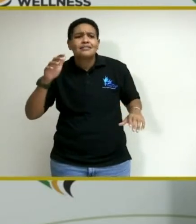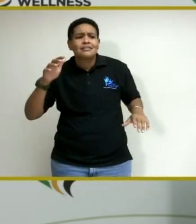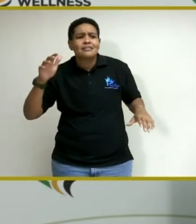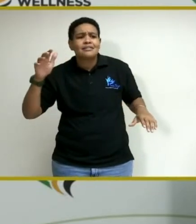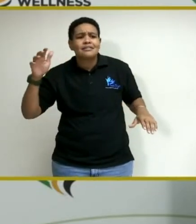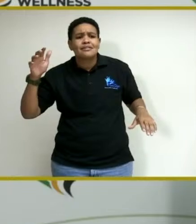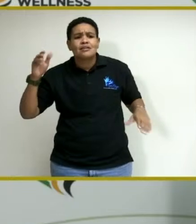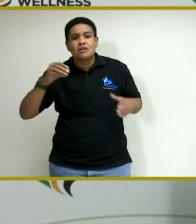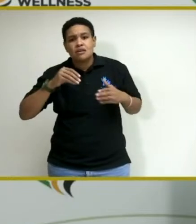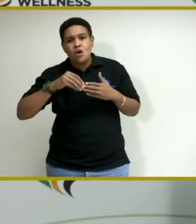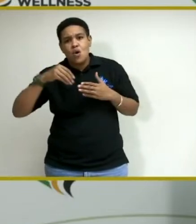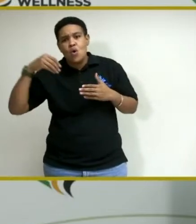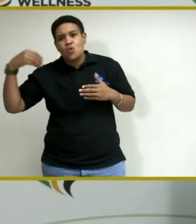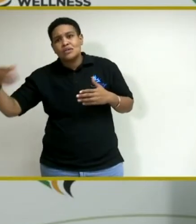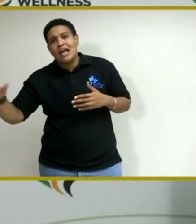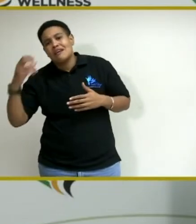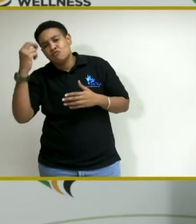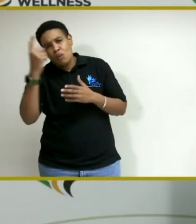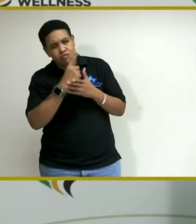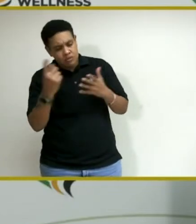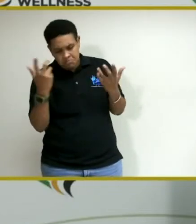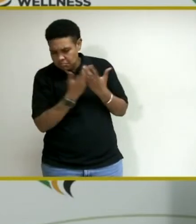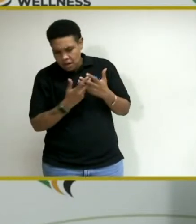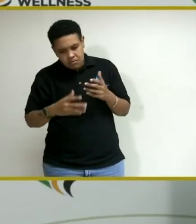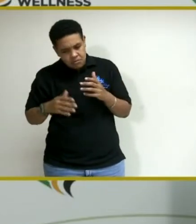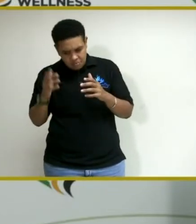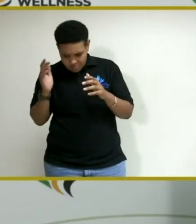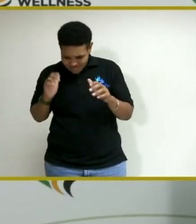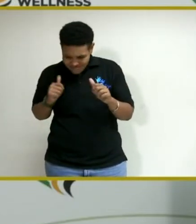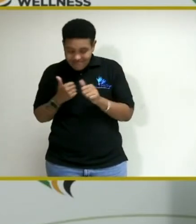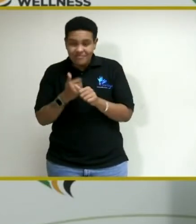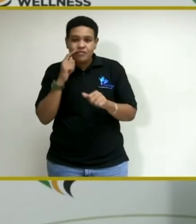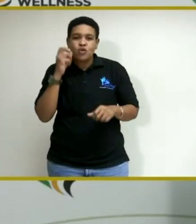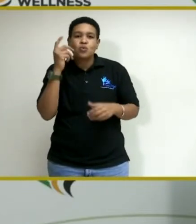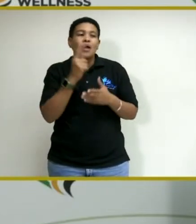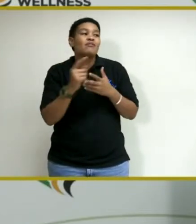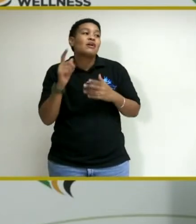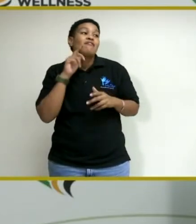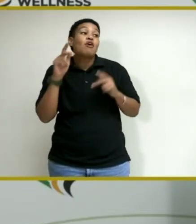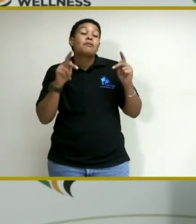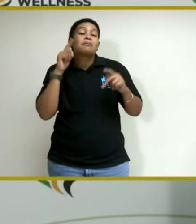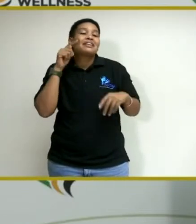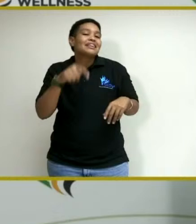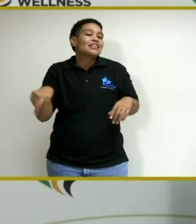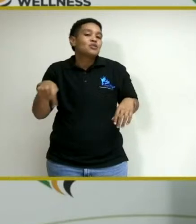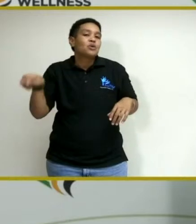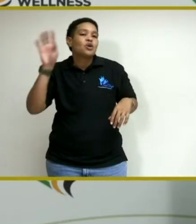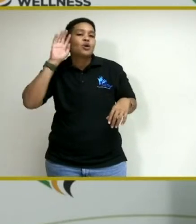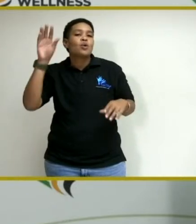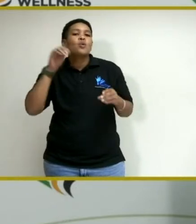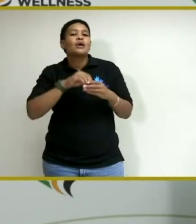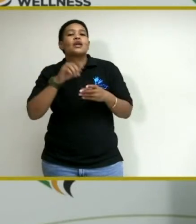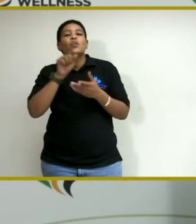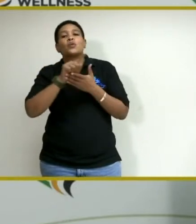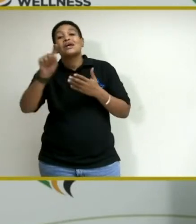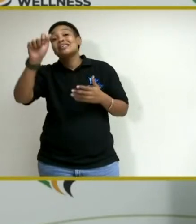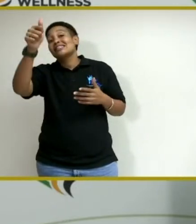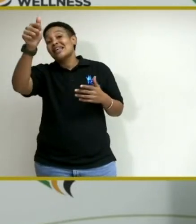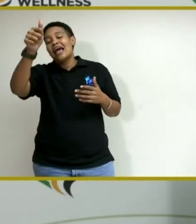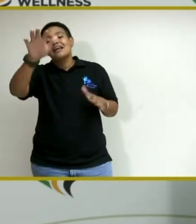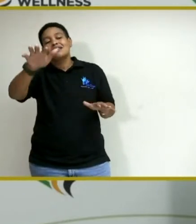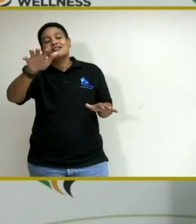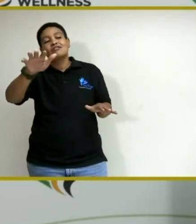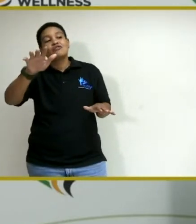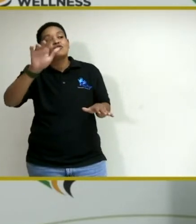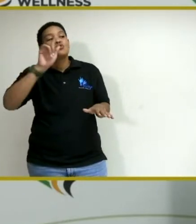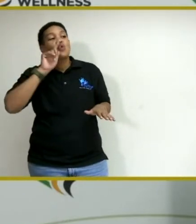outside of the 12-week mark. But for those persons this week, you will be at week 10, so